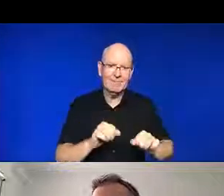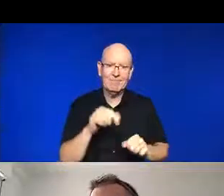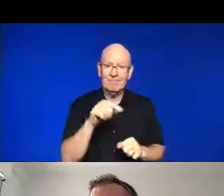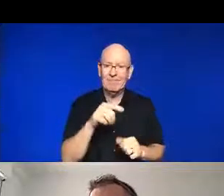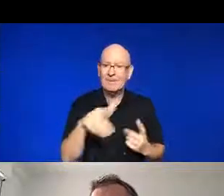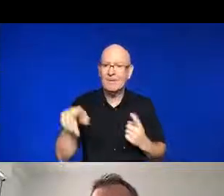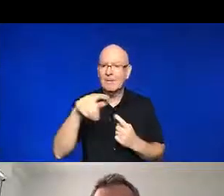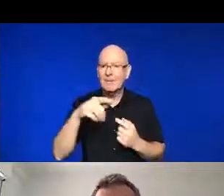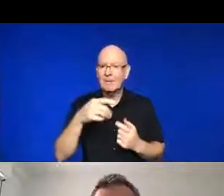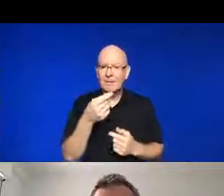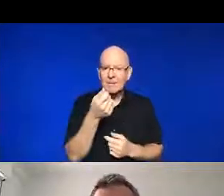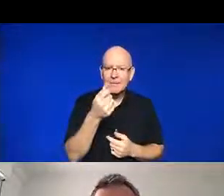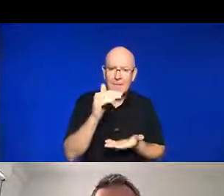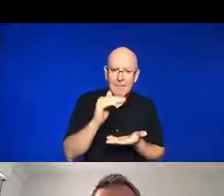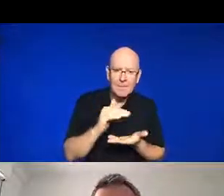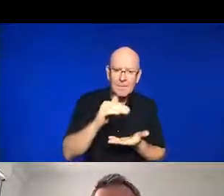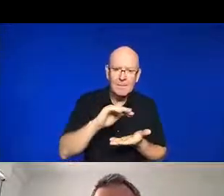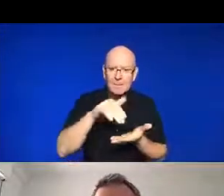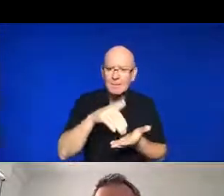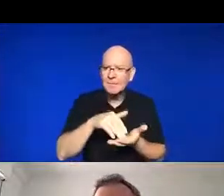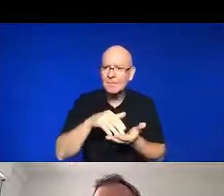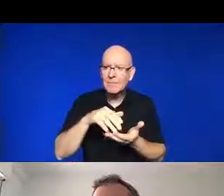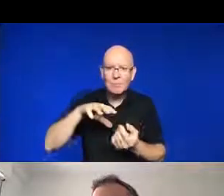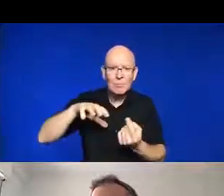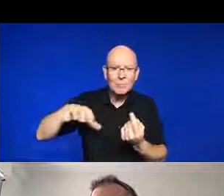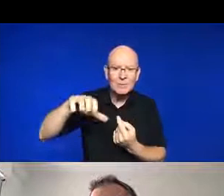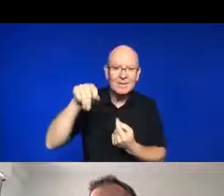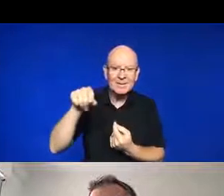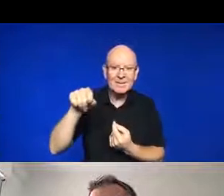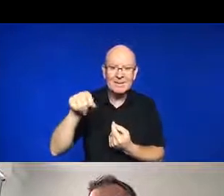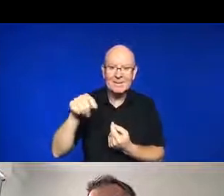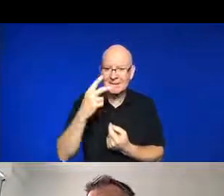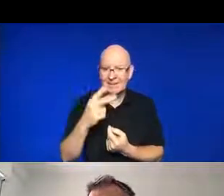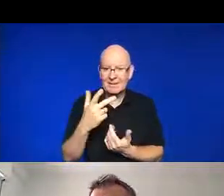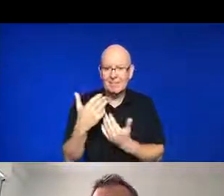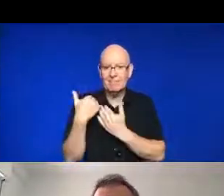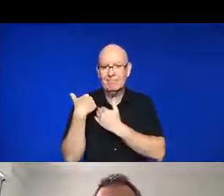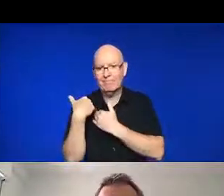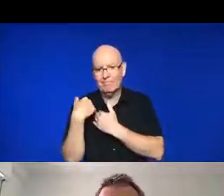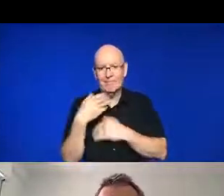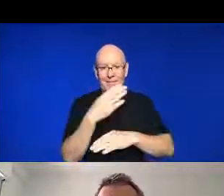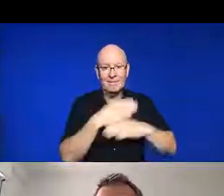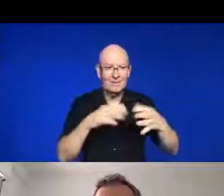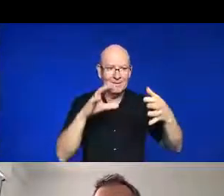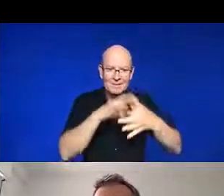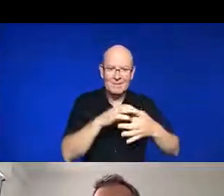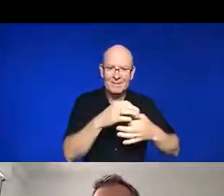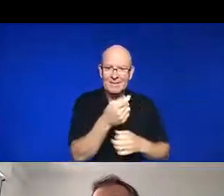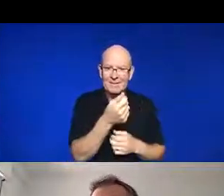means test or assessment of the household expenditures, which rarely take